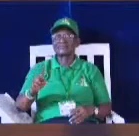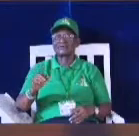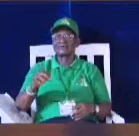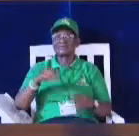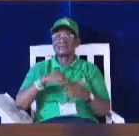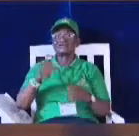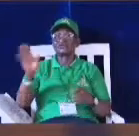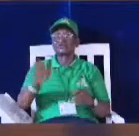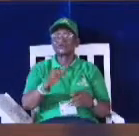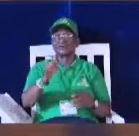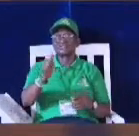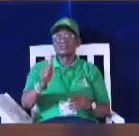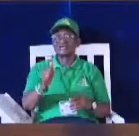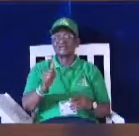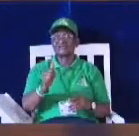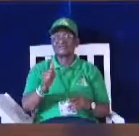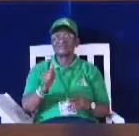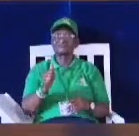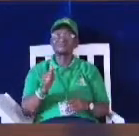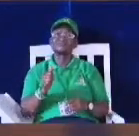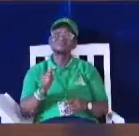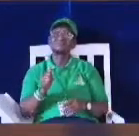in yourself.